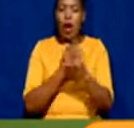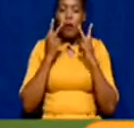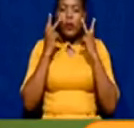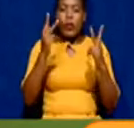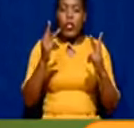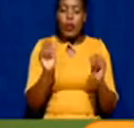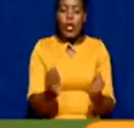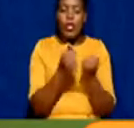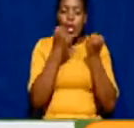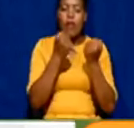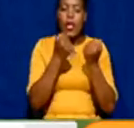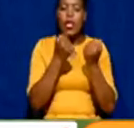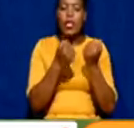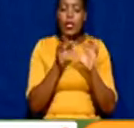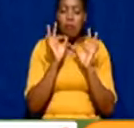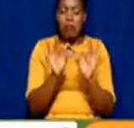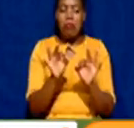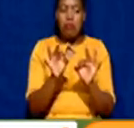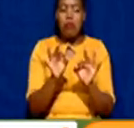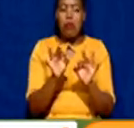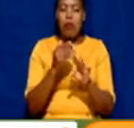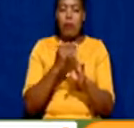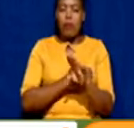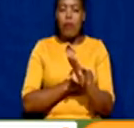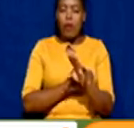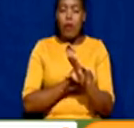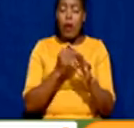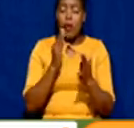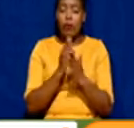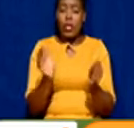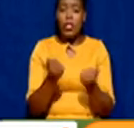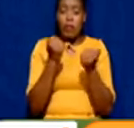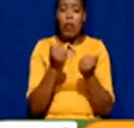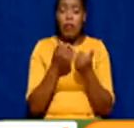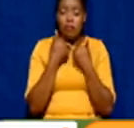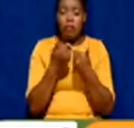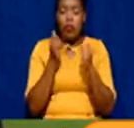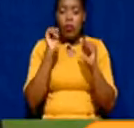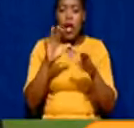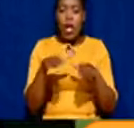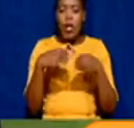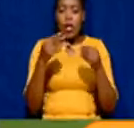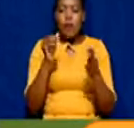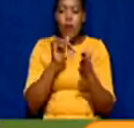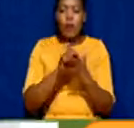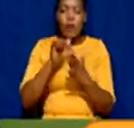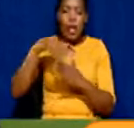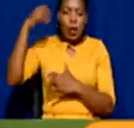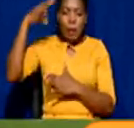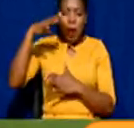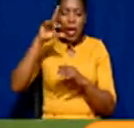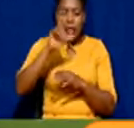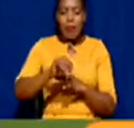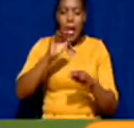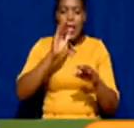savings, battery prices have dropped enough today to where you can provide that cheaper than petrol.